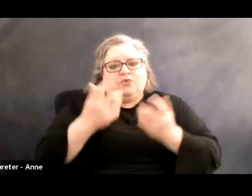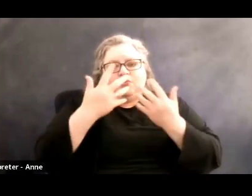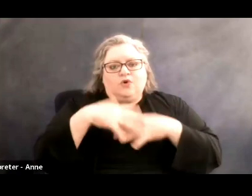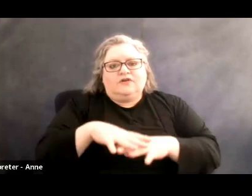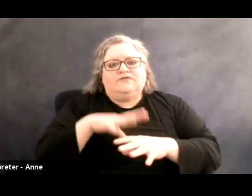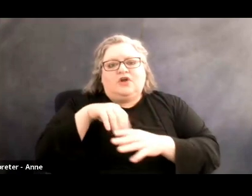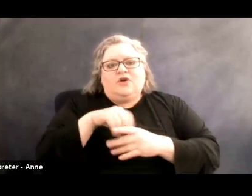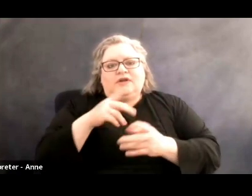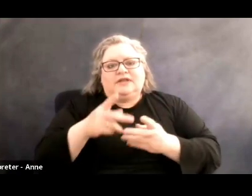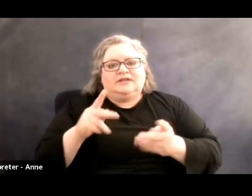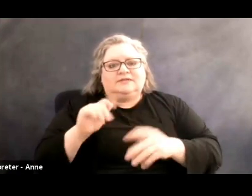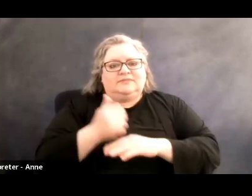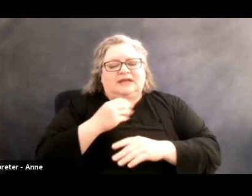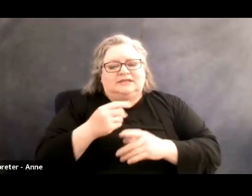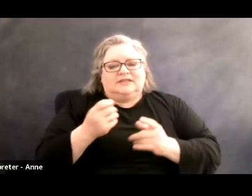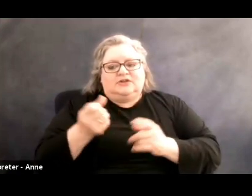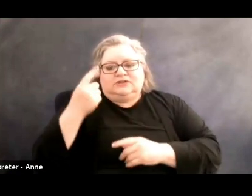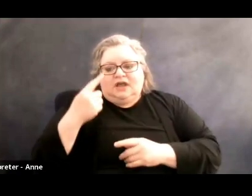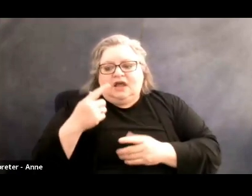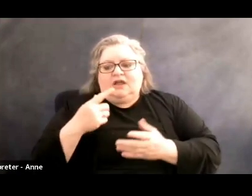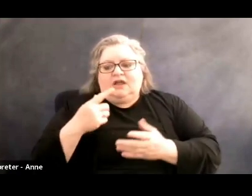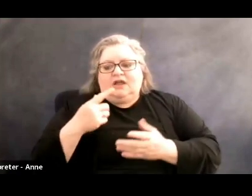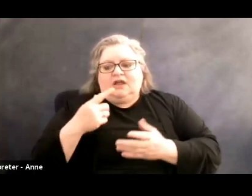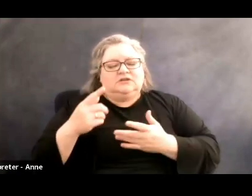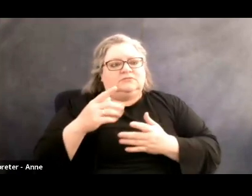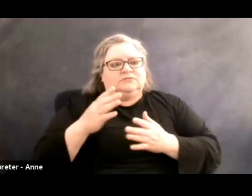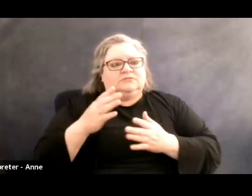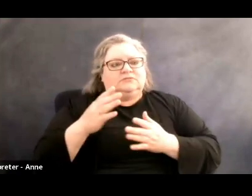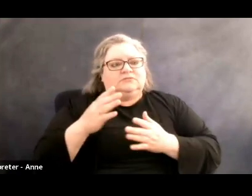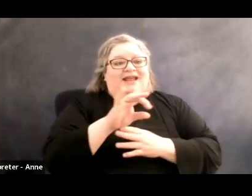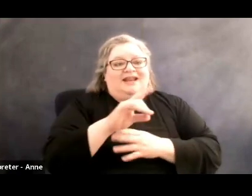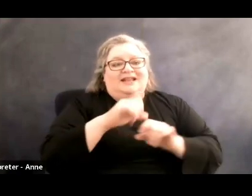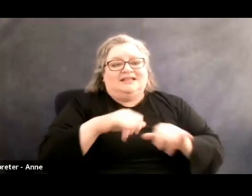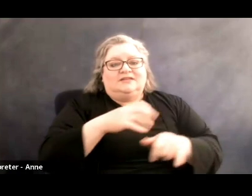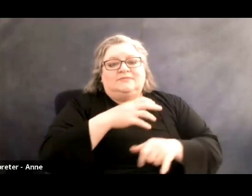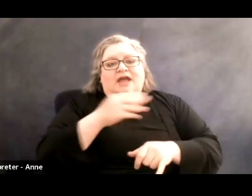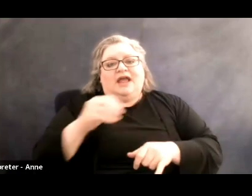an understanding between your 988 system and your crisis system.